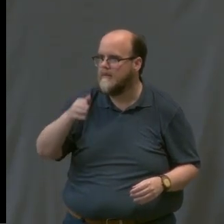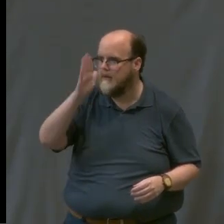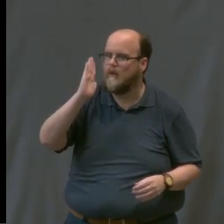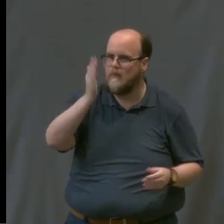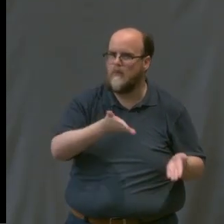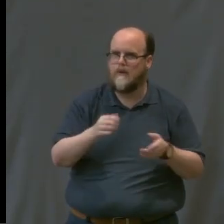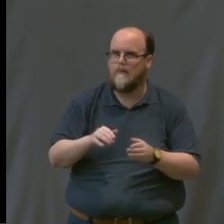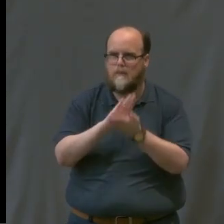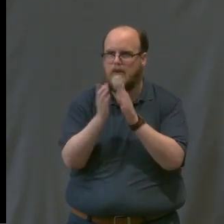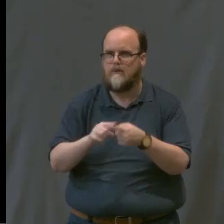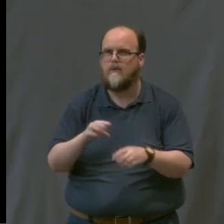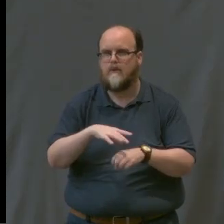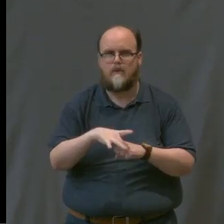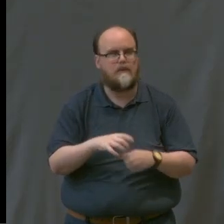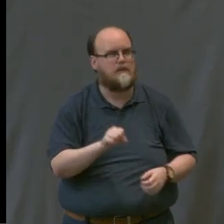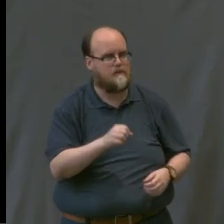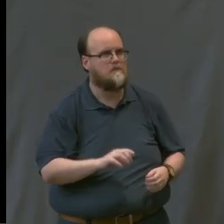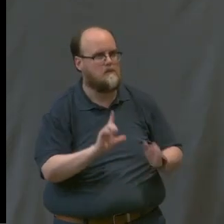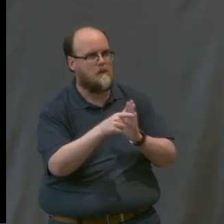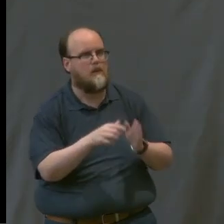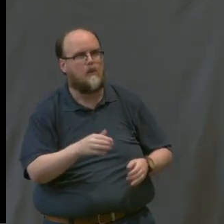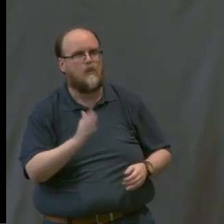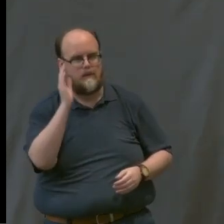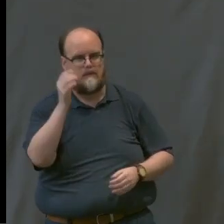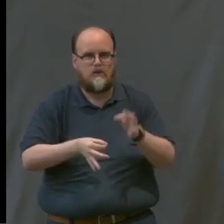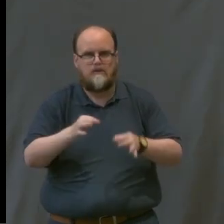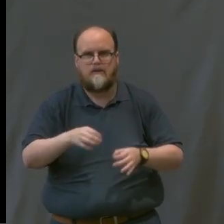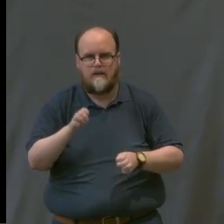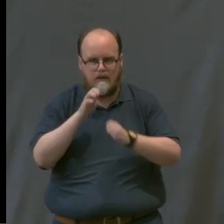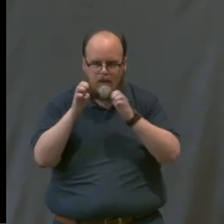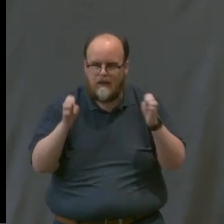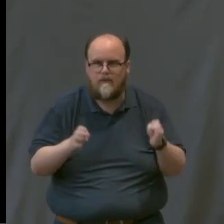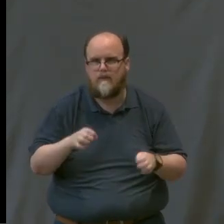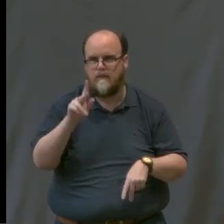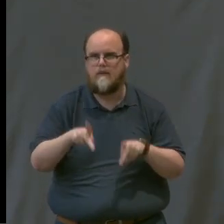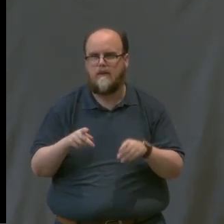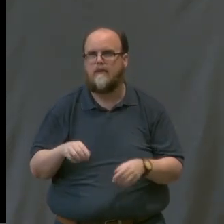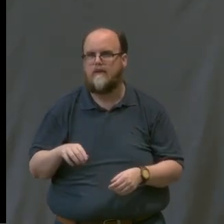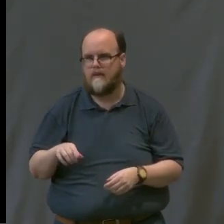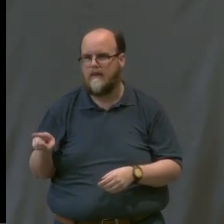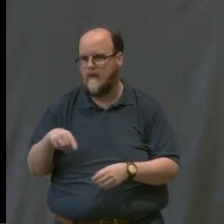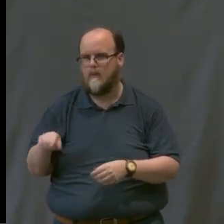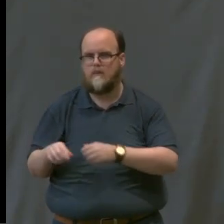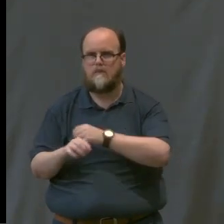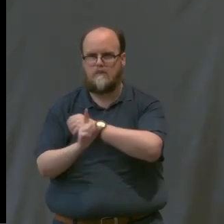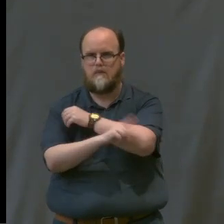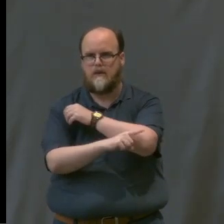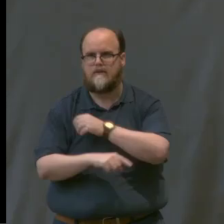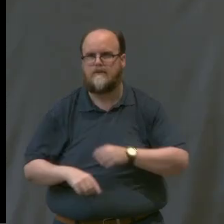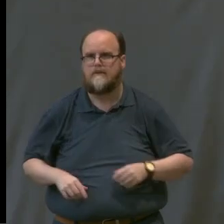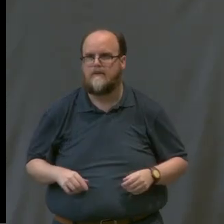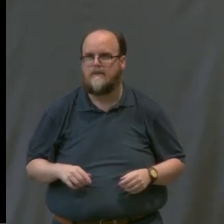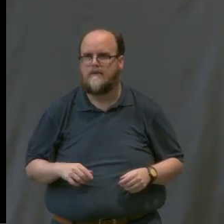Yeah, eventually that's what's going to happen. He's going to judge the evil, and that evil, the villain of the book of Revelation isn't going to be able to